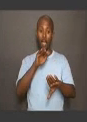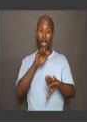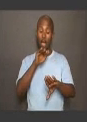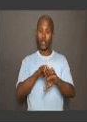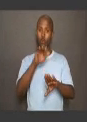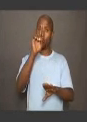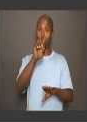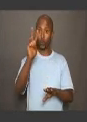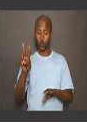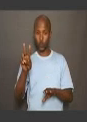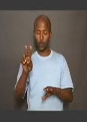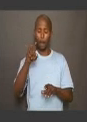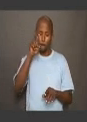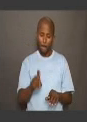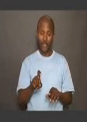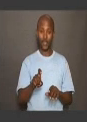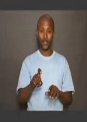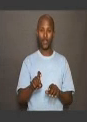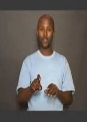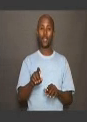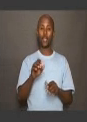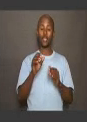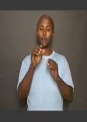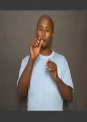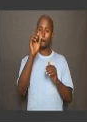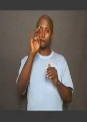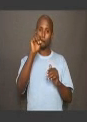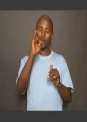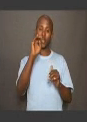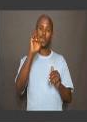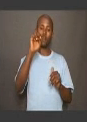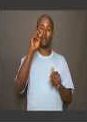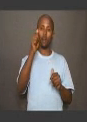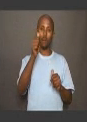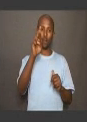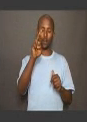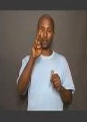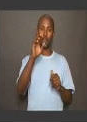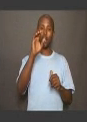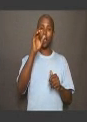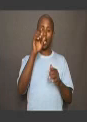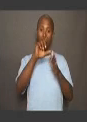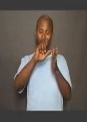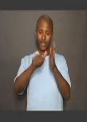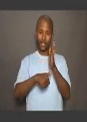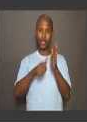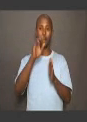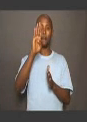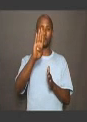The vertex at 1, 2 must be at the minor axis,